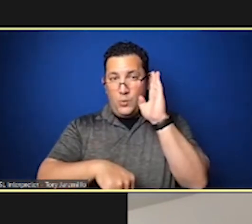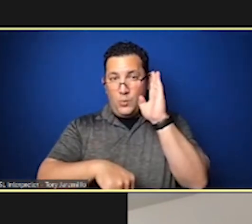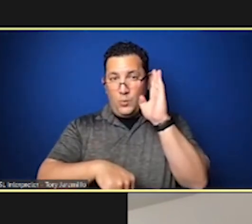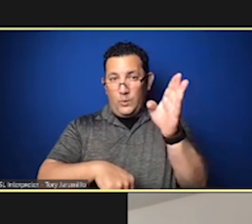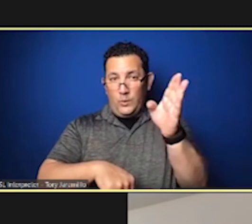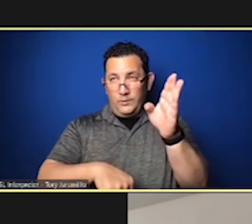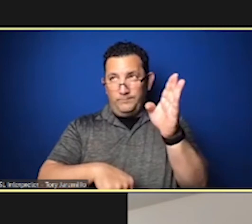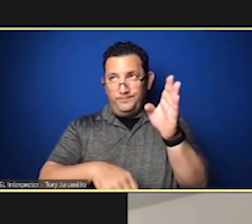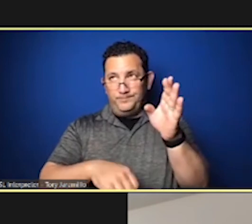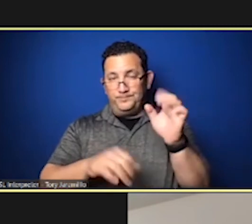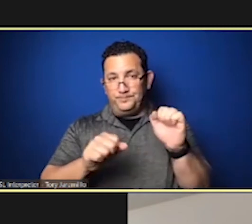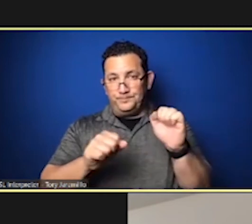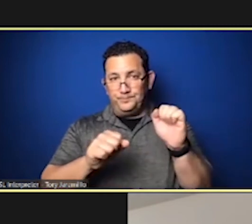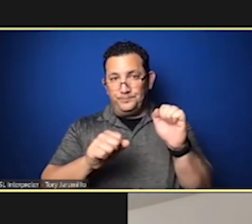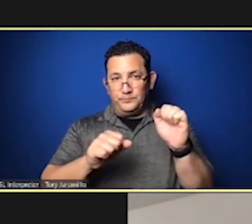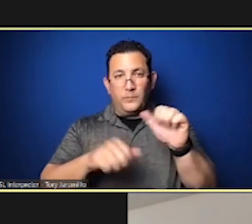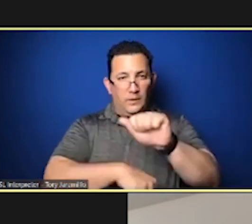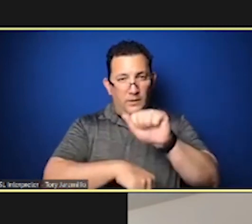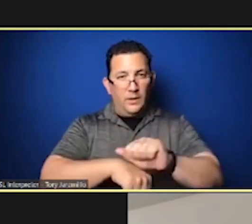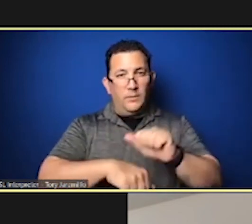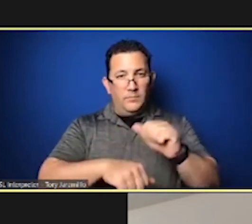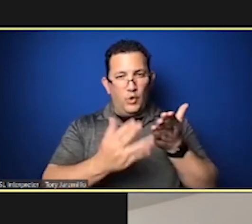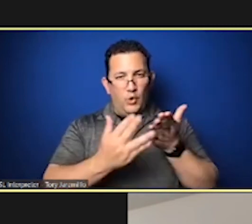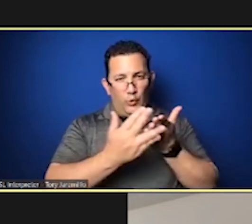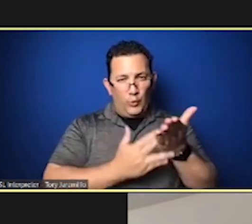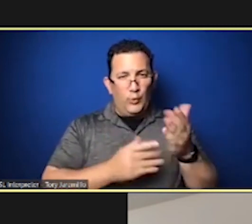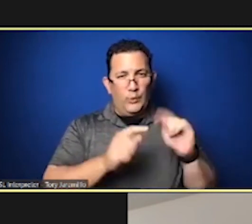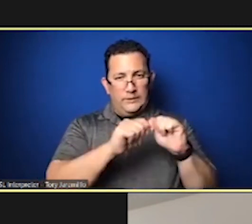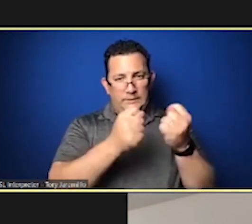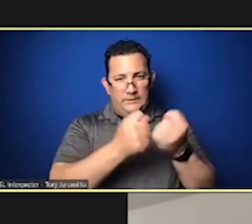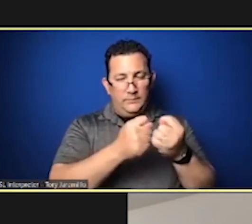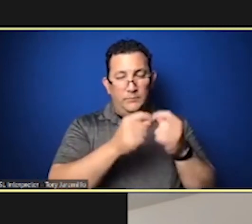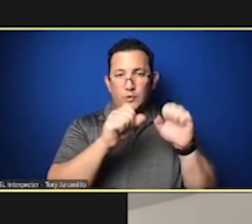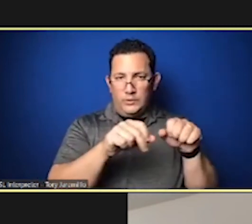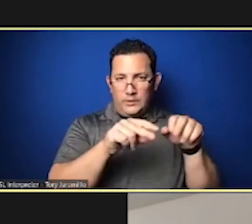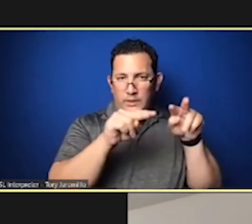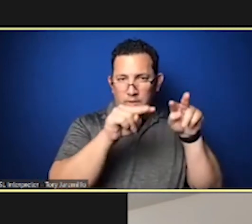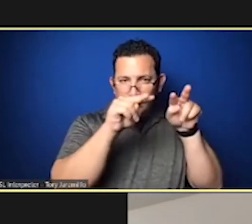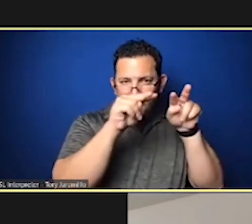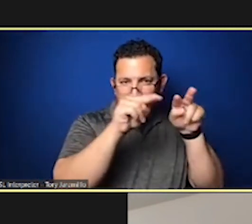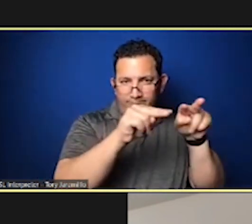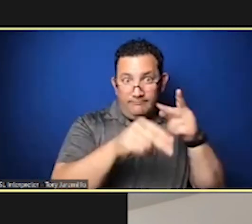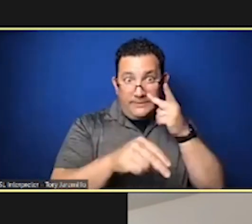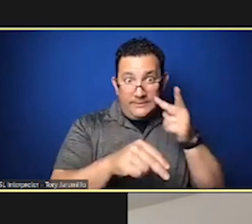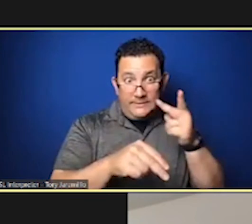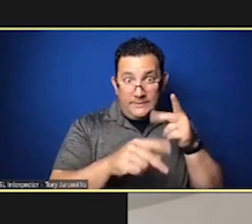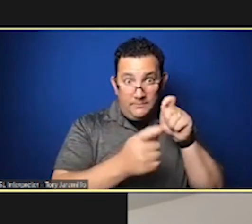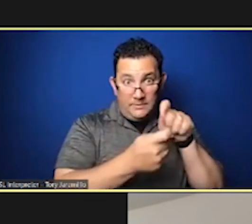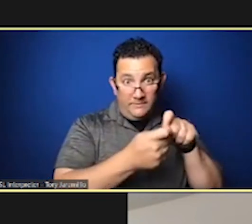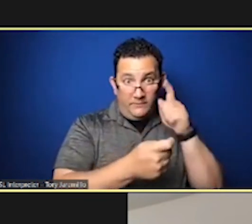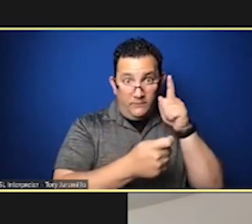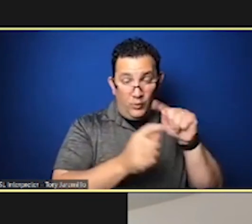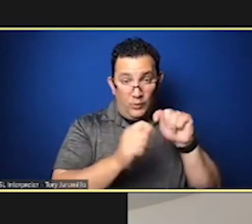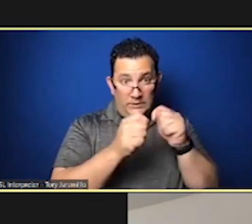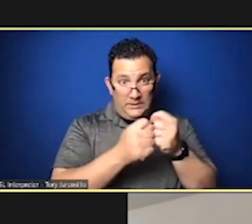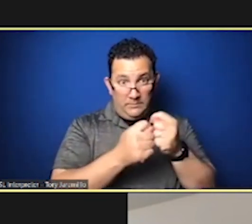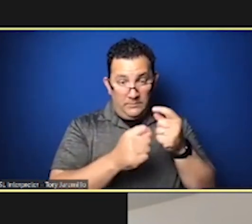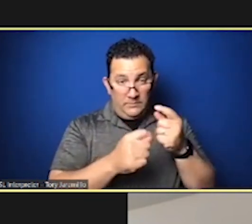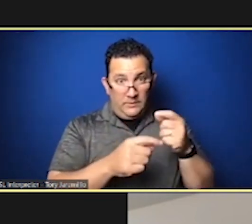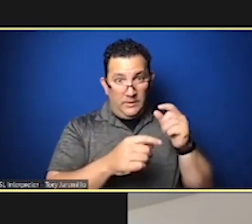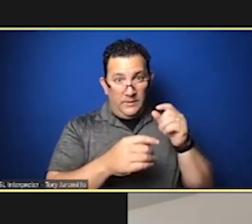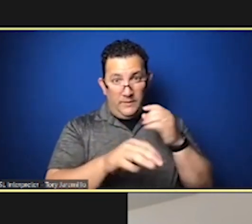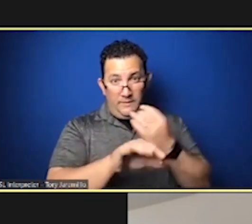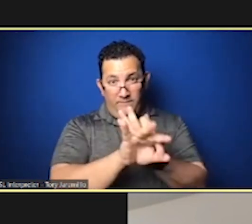that are assigned through Teams, you will be able to look at those and see the feedback from the teacher